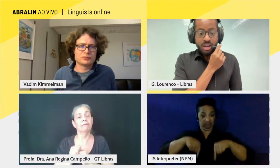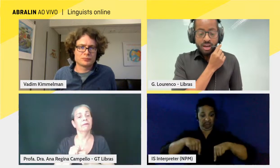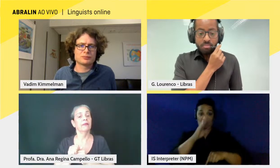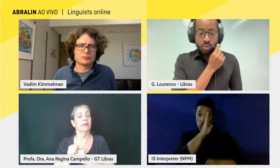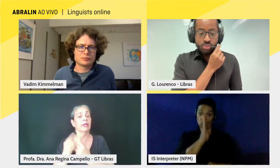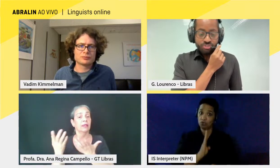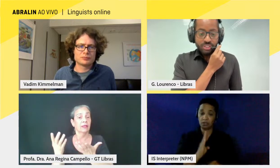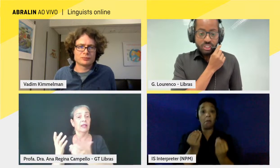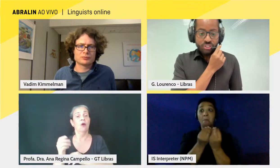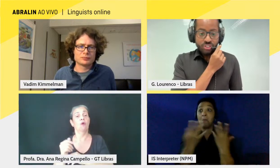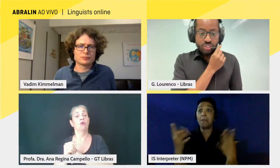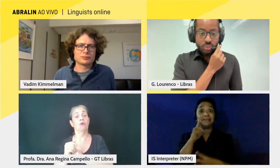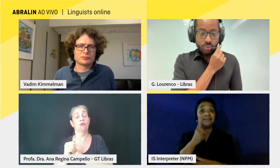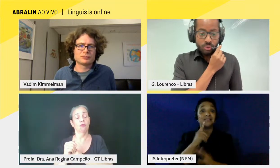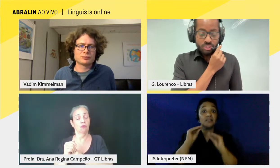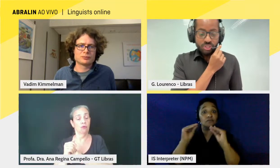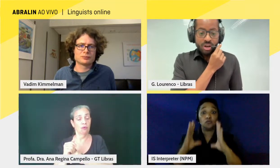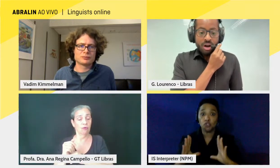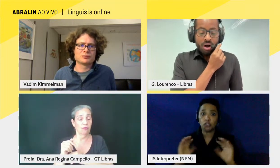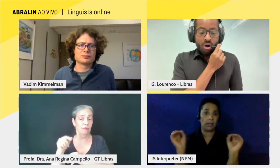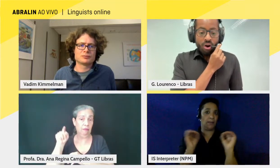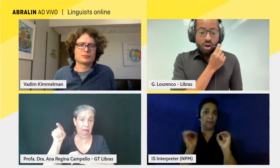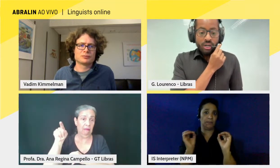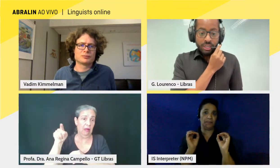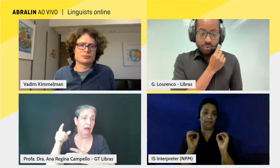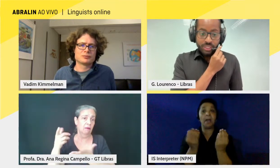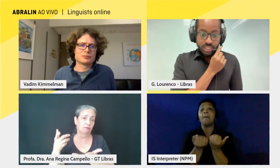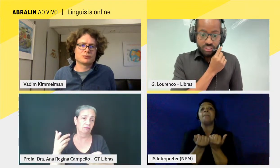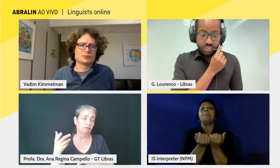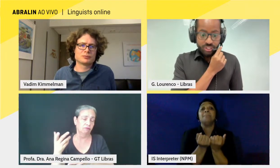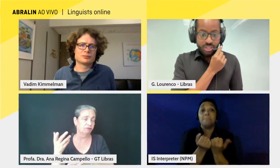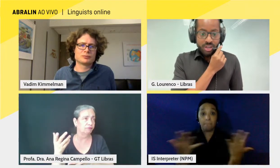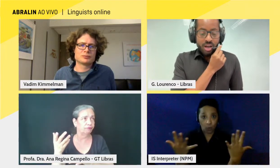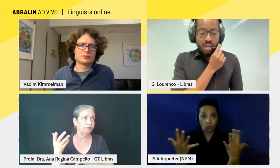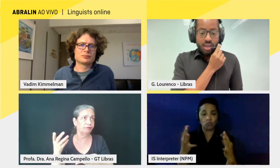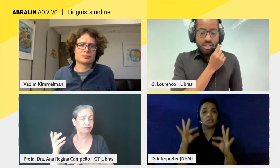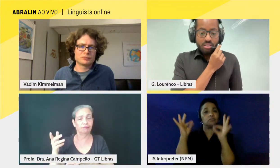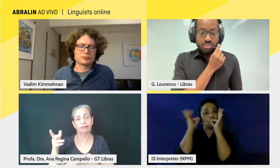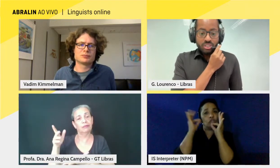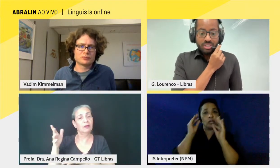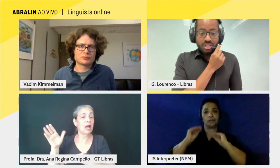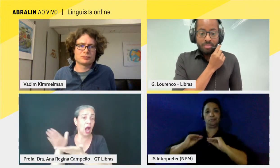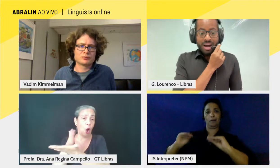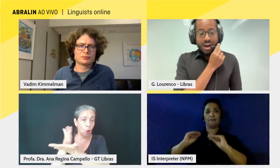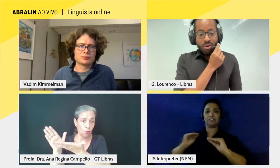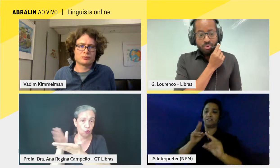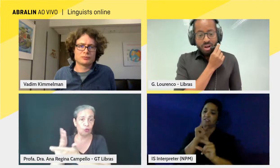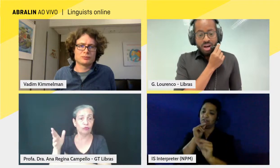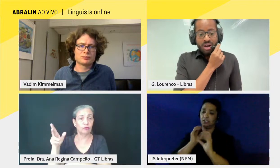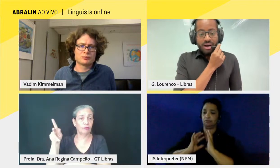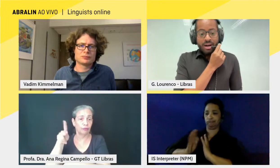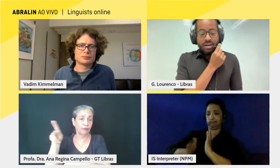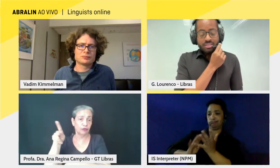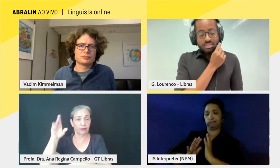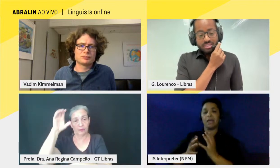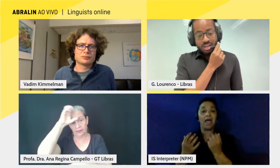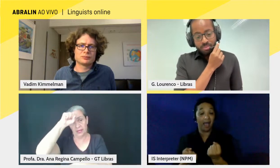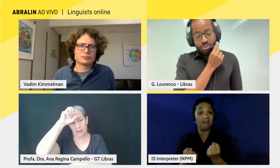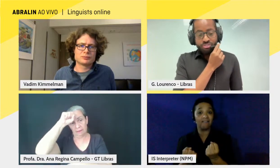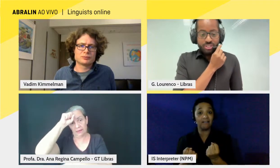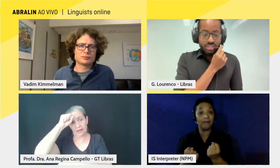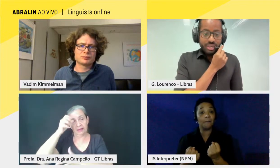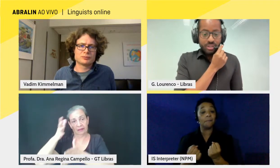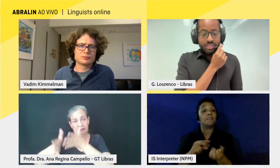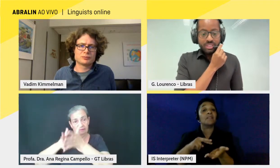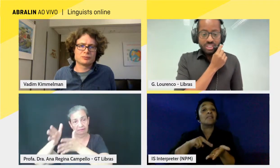situation. Most of the teachers in schools are hearing teachers, and somehow some